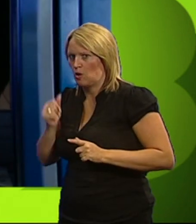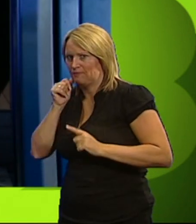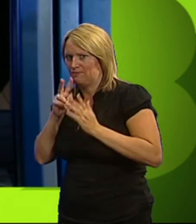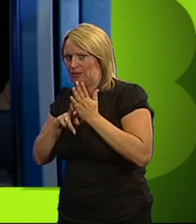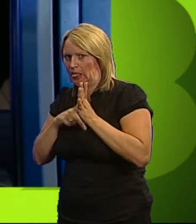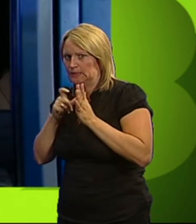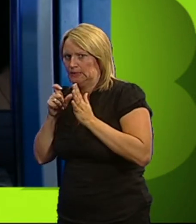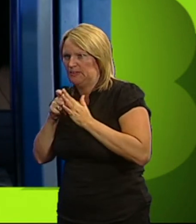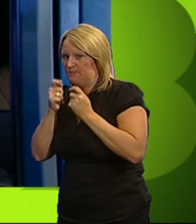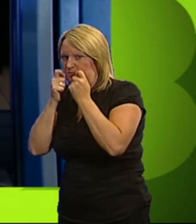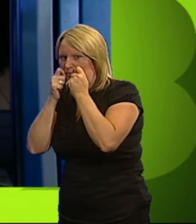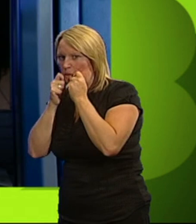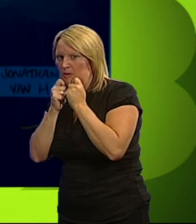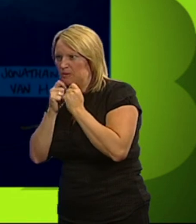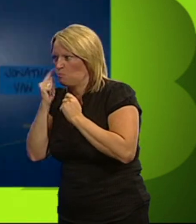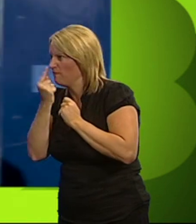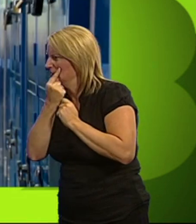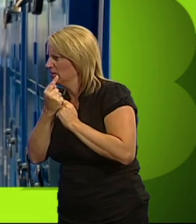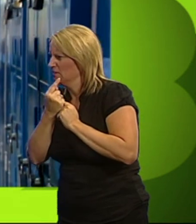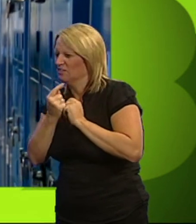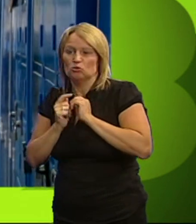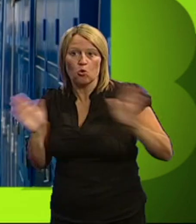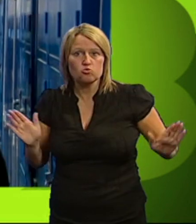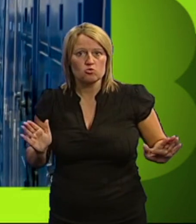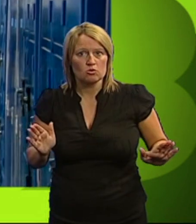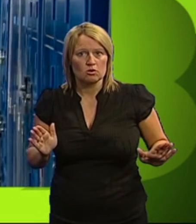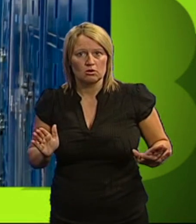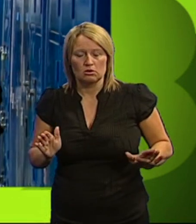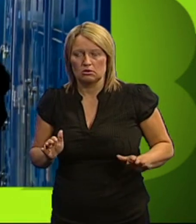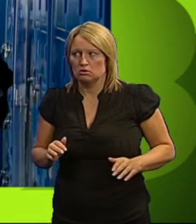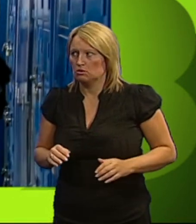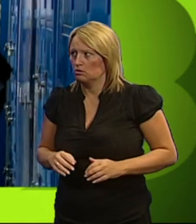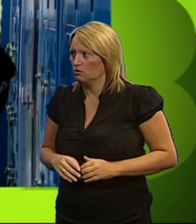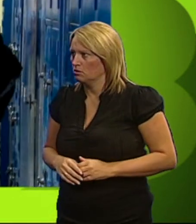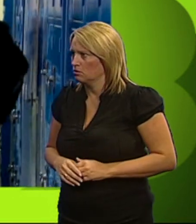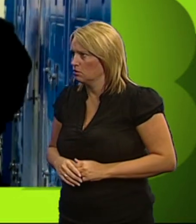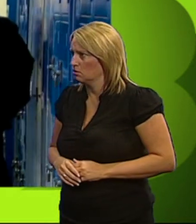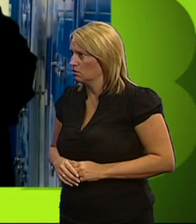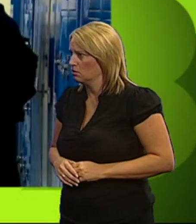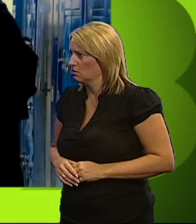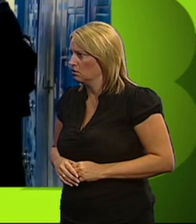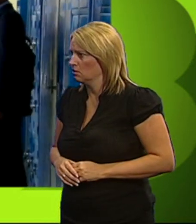vampire. I just need to prove it. No, what you need is help. Ow!